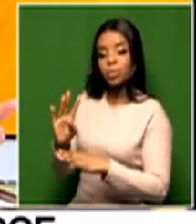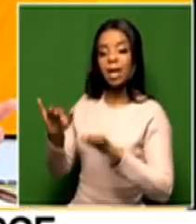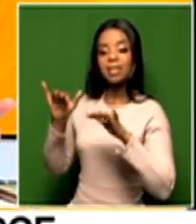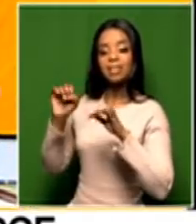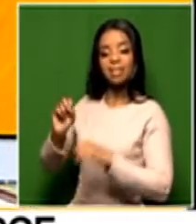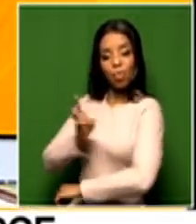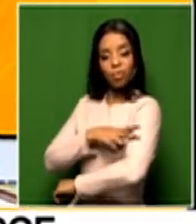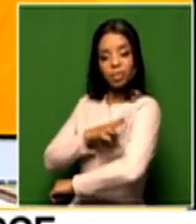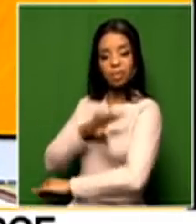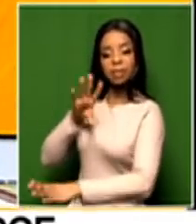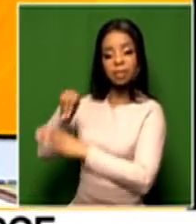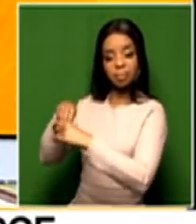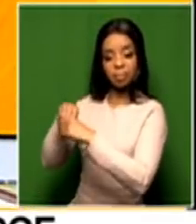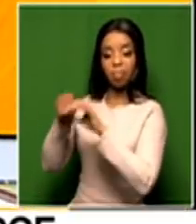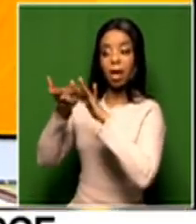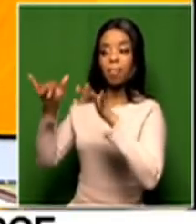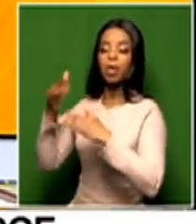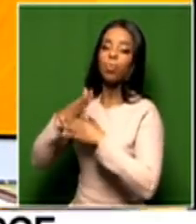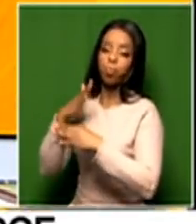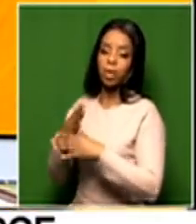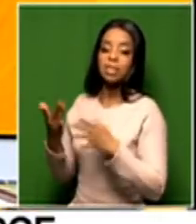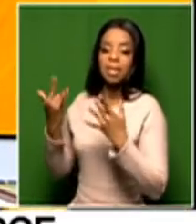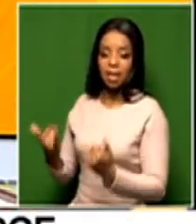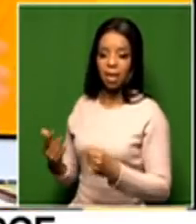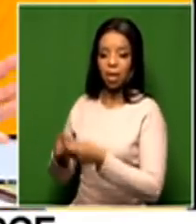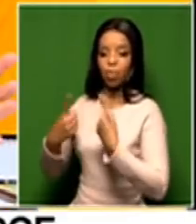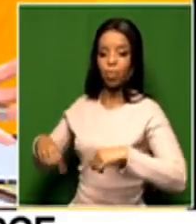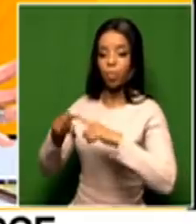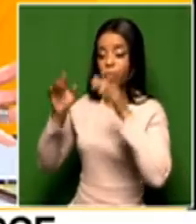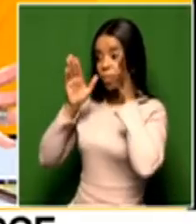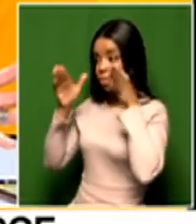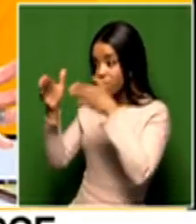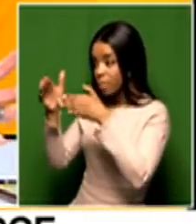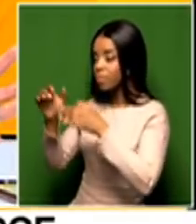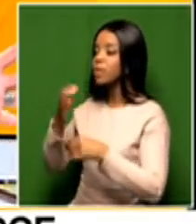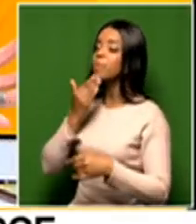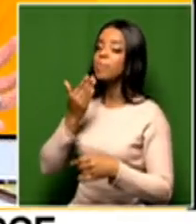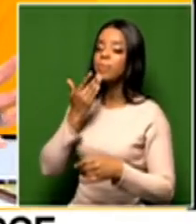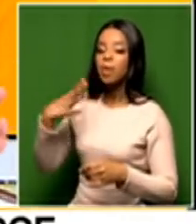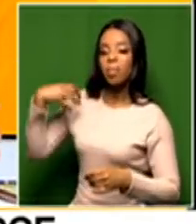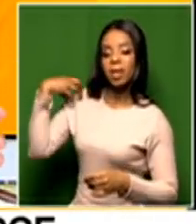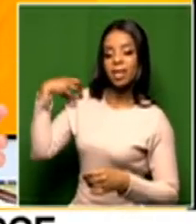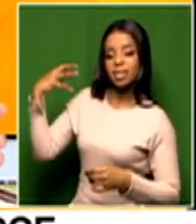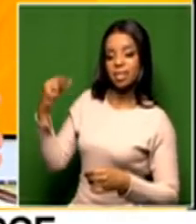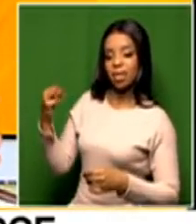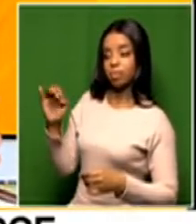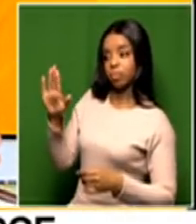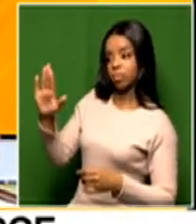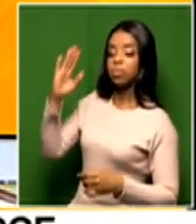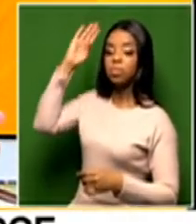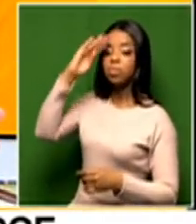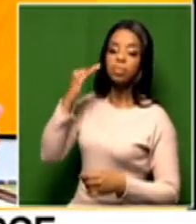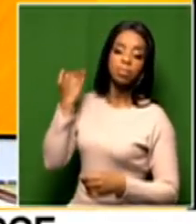Works. Let's turn. So that's where we're at right now. Let's also turn our attention to Minister Patricia de Lille. What accountability should she